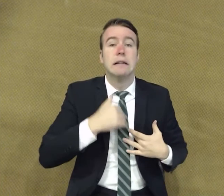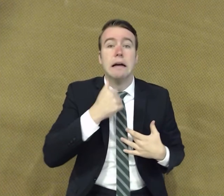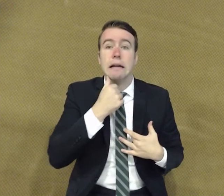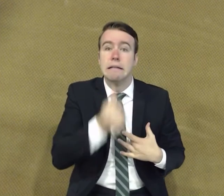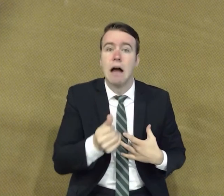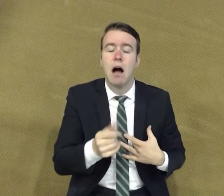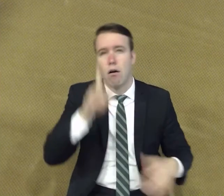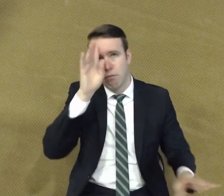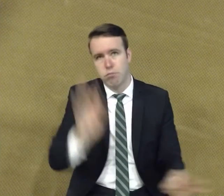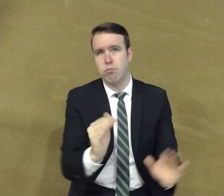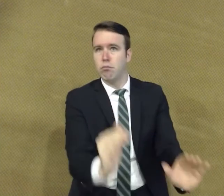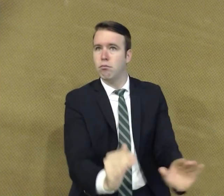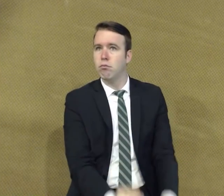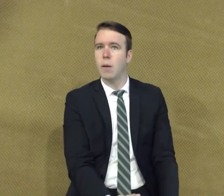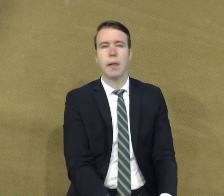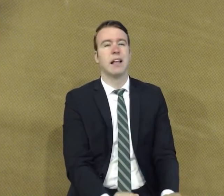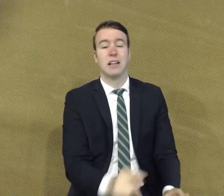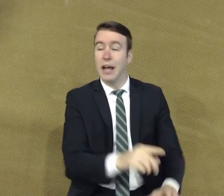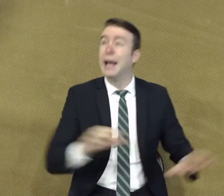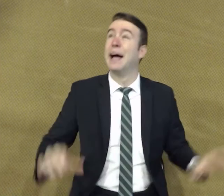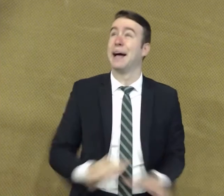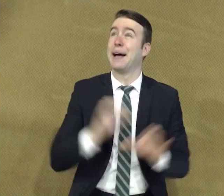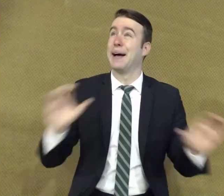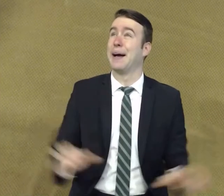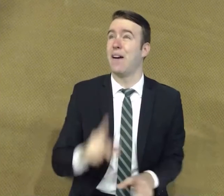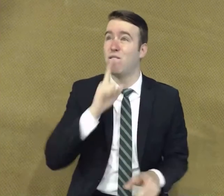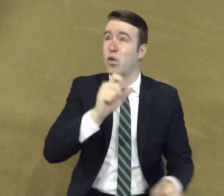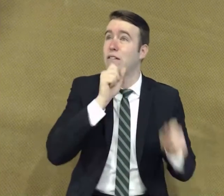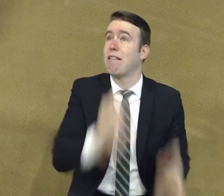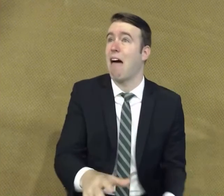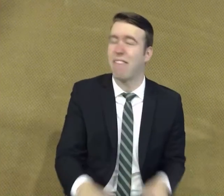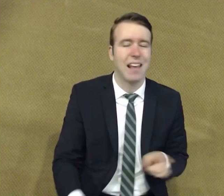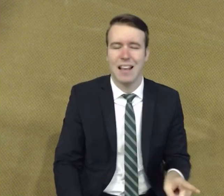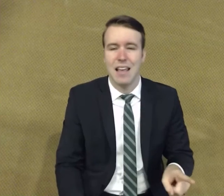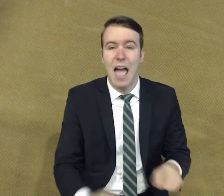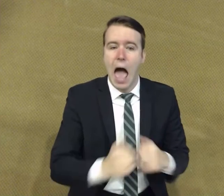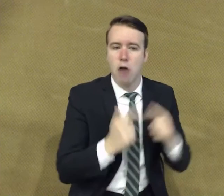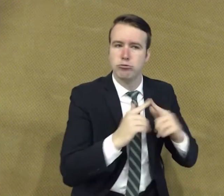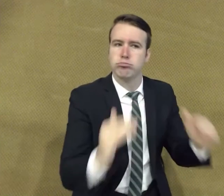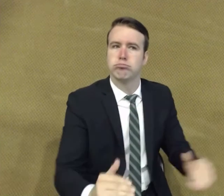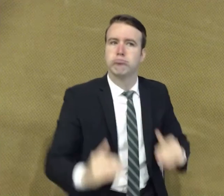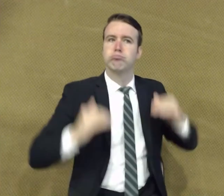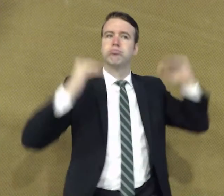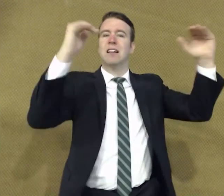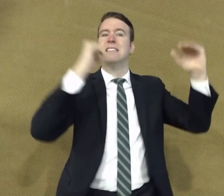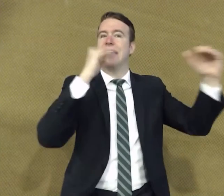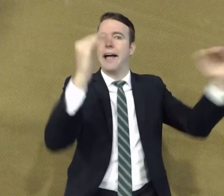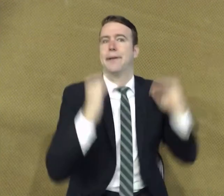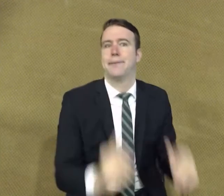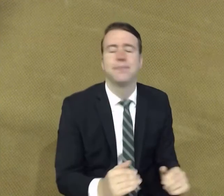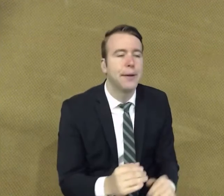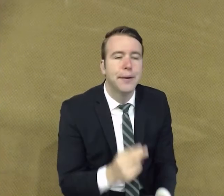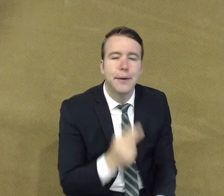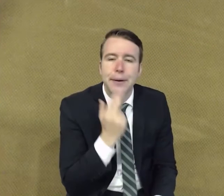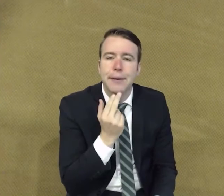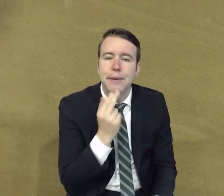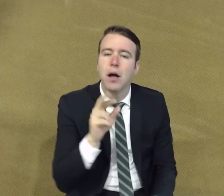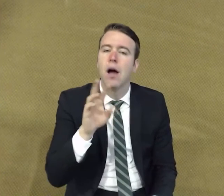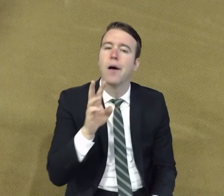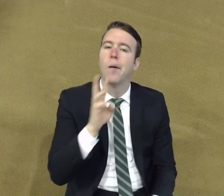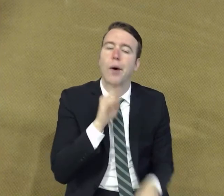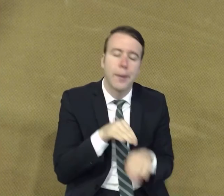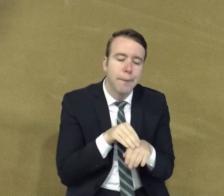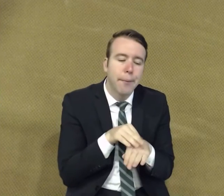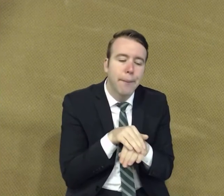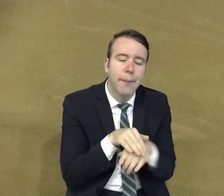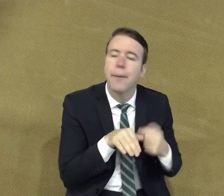chattering, tinkling things that just go like a thin stream of water babbling against the rocks.